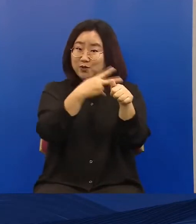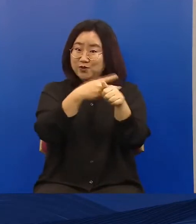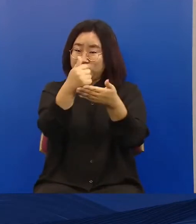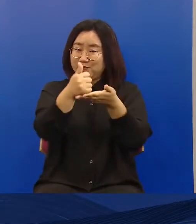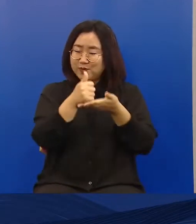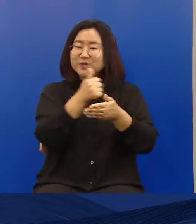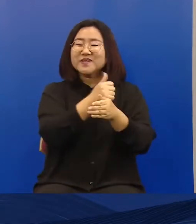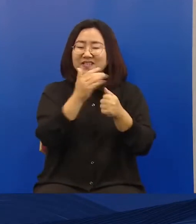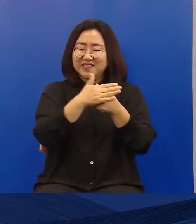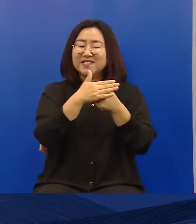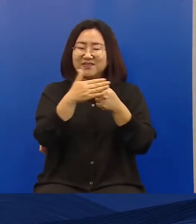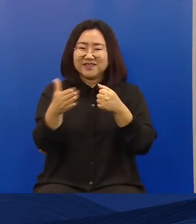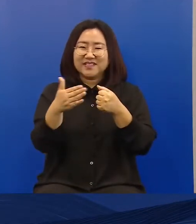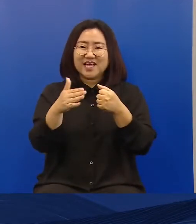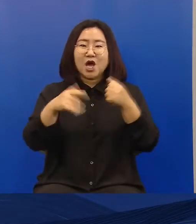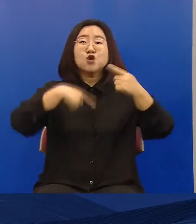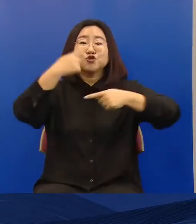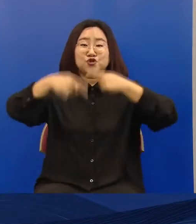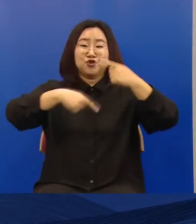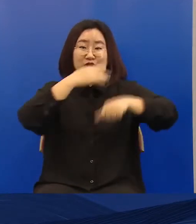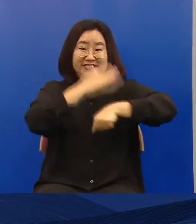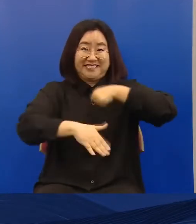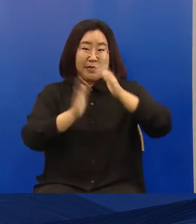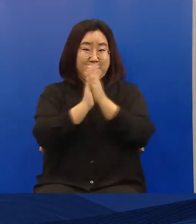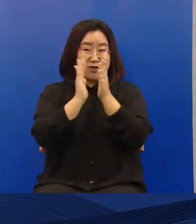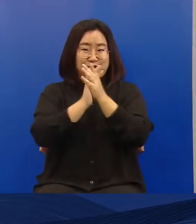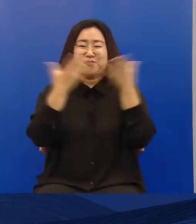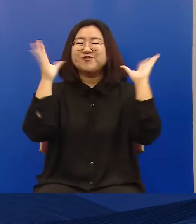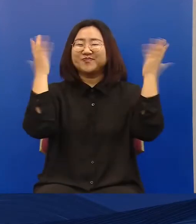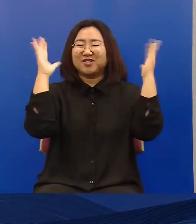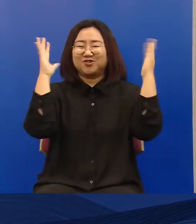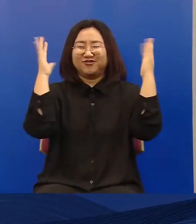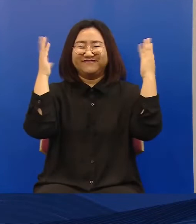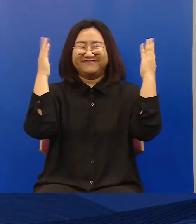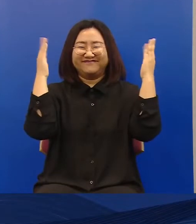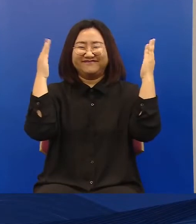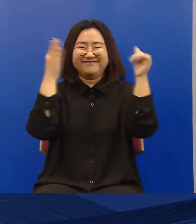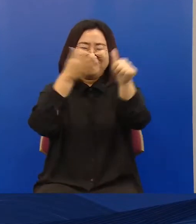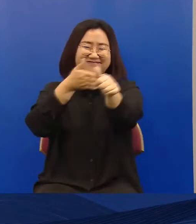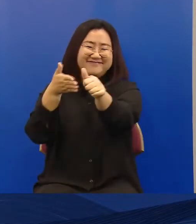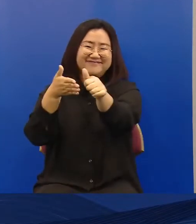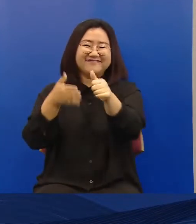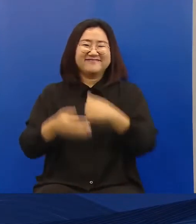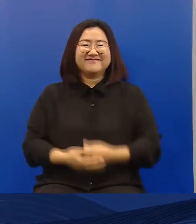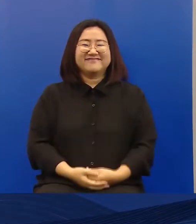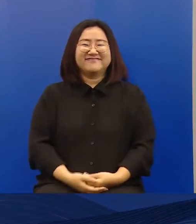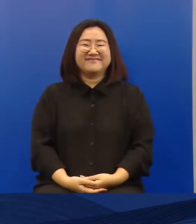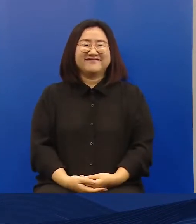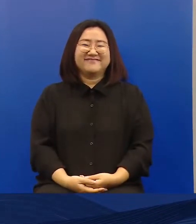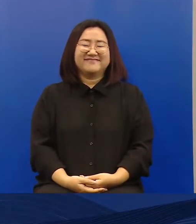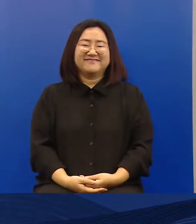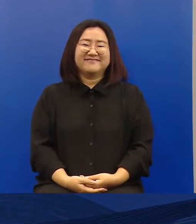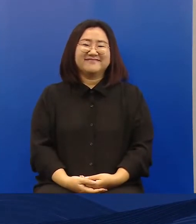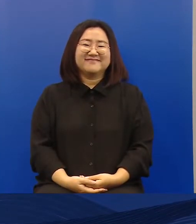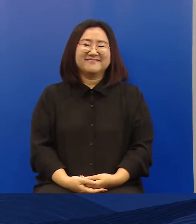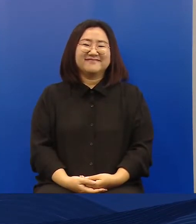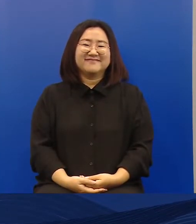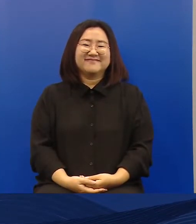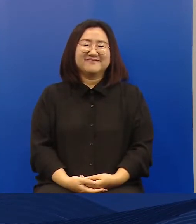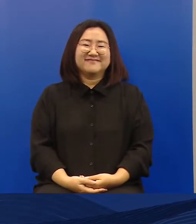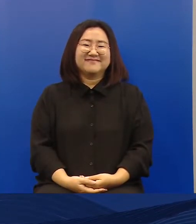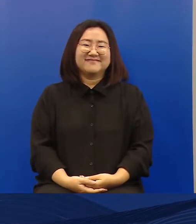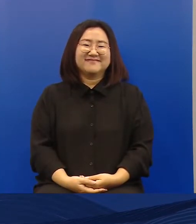show applause in sign language. So please give Dr. Cho a big applause in sign